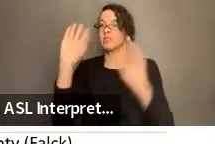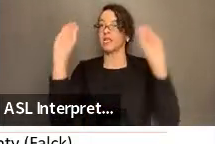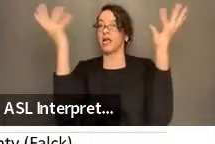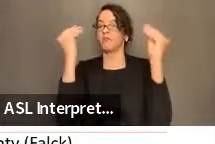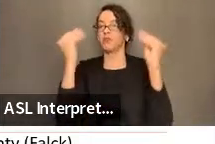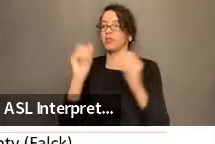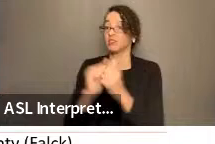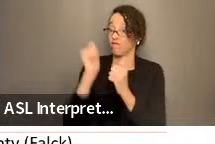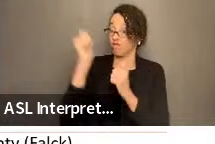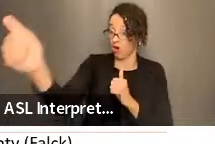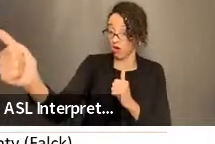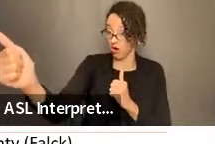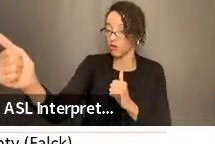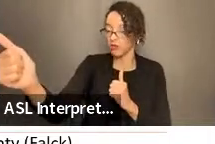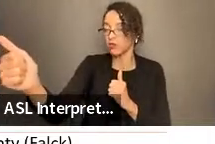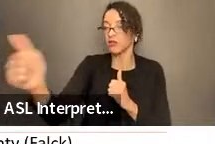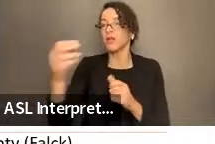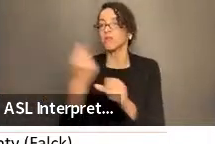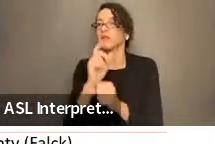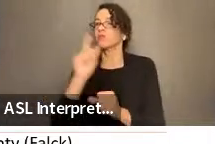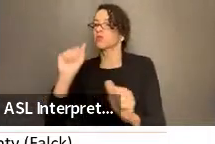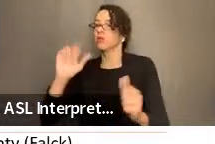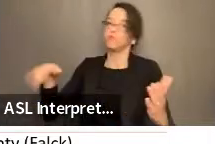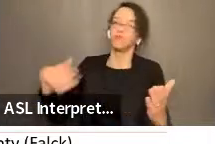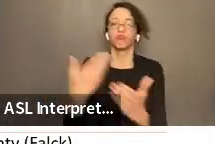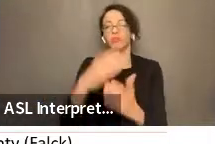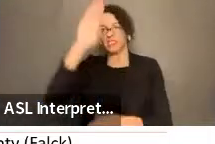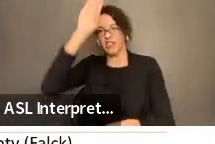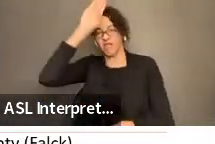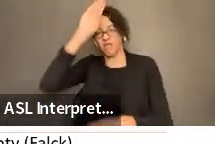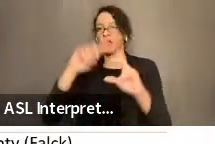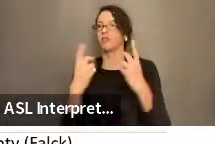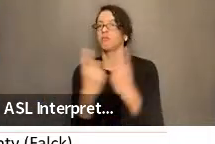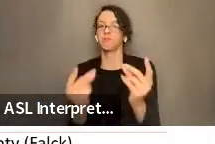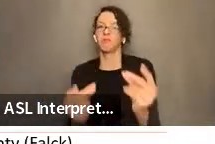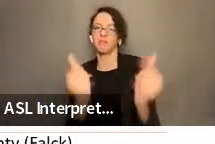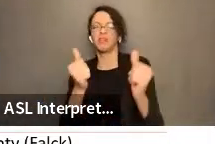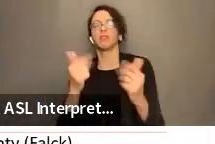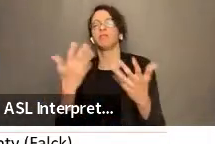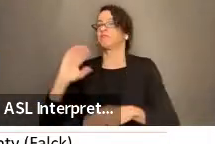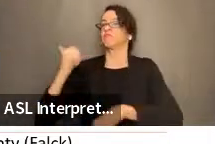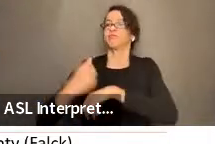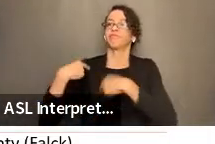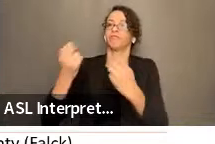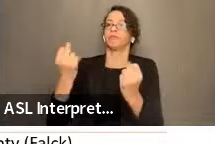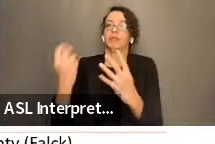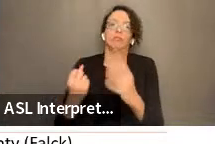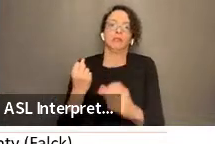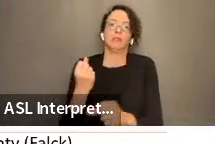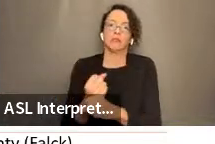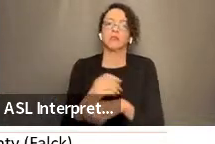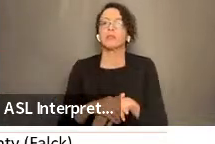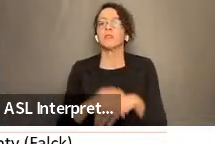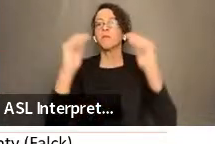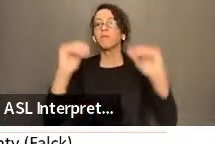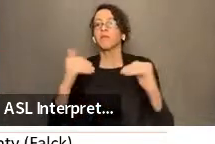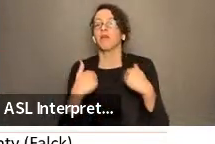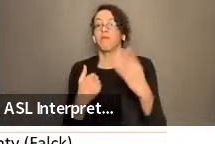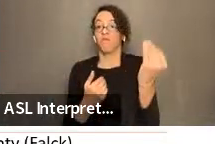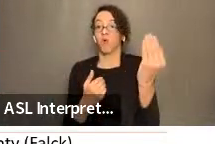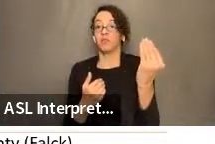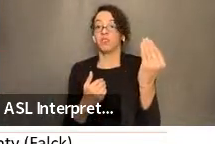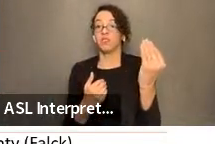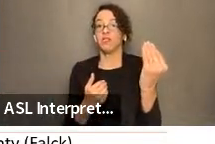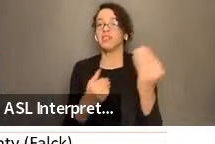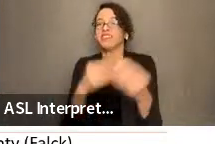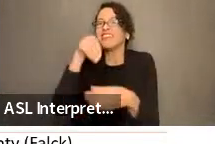immediately. So that's been in place for many, many years. We have 14 interfacility ambulance providers, and these